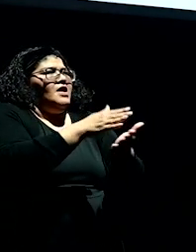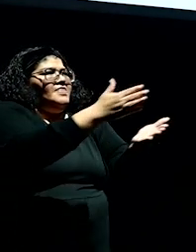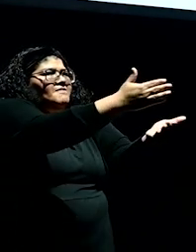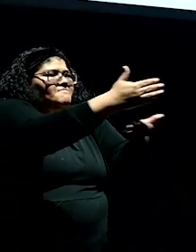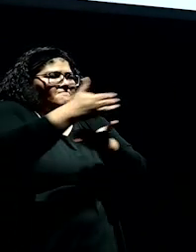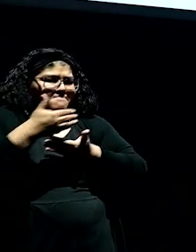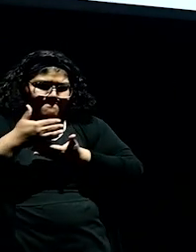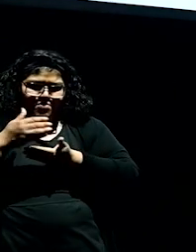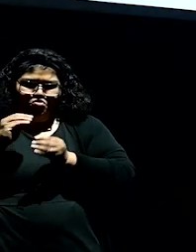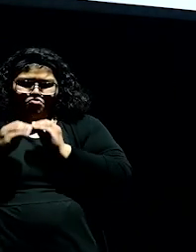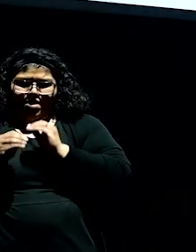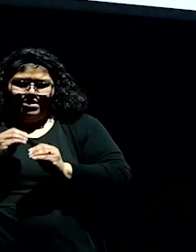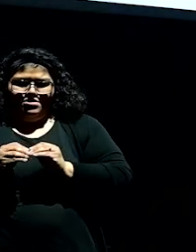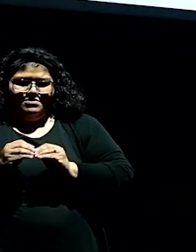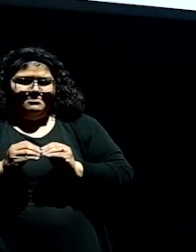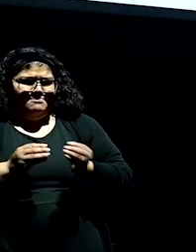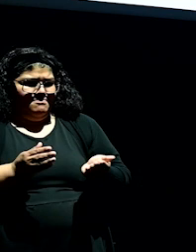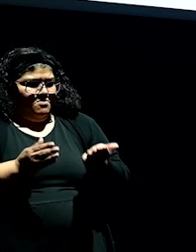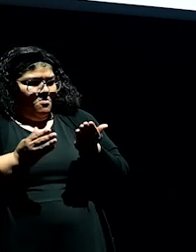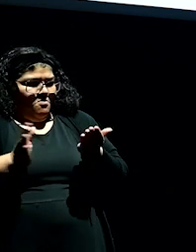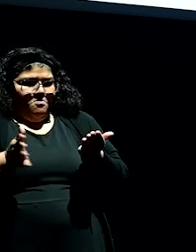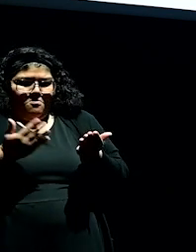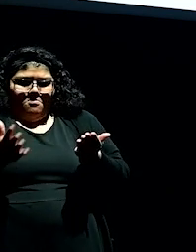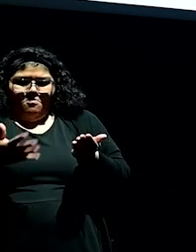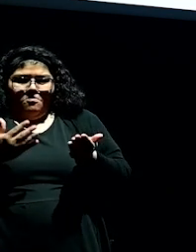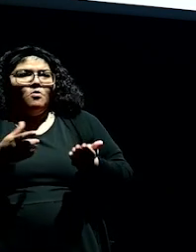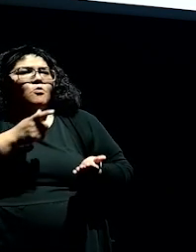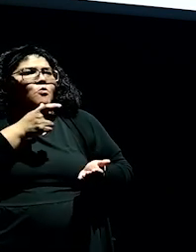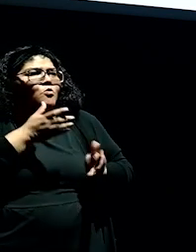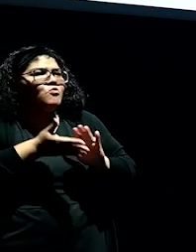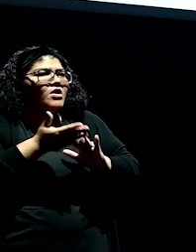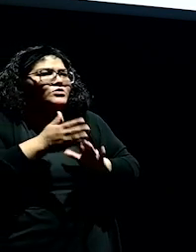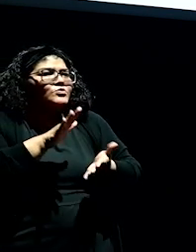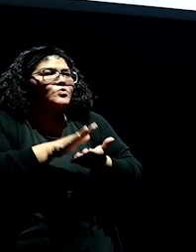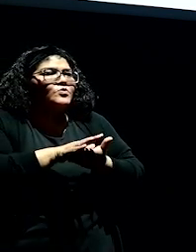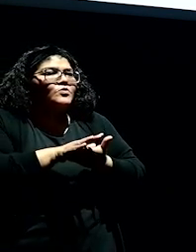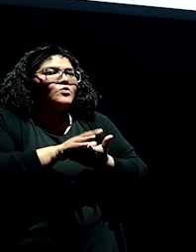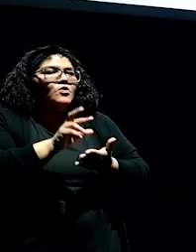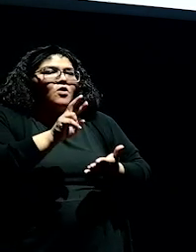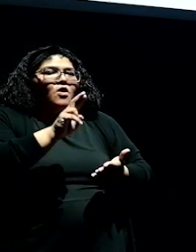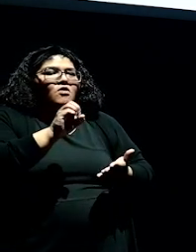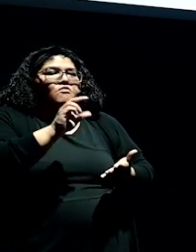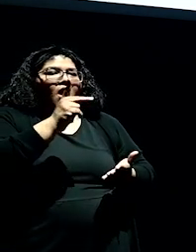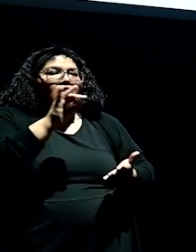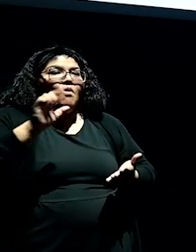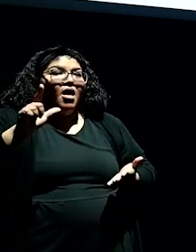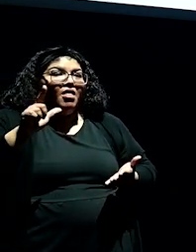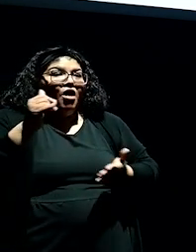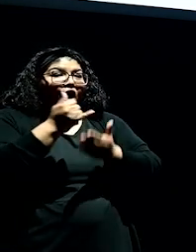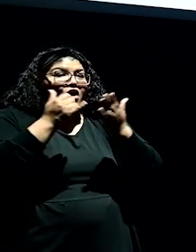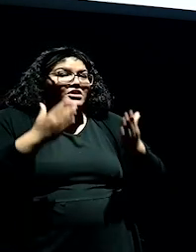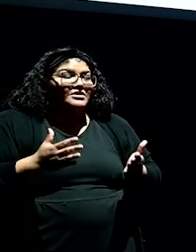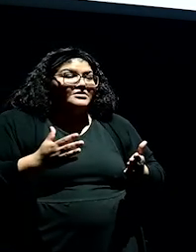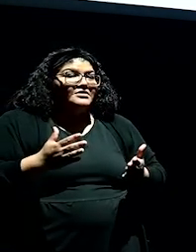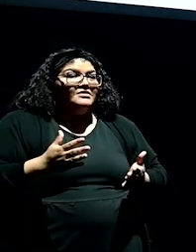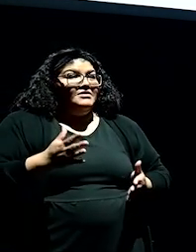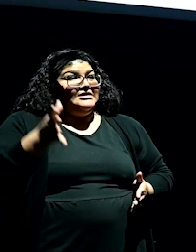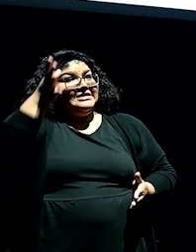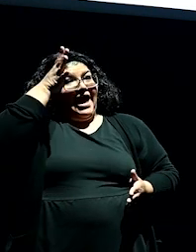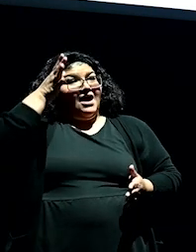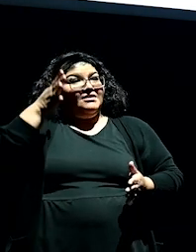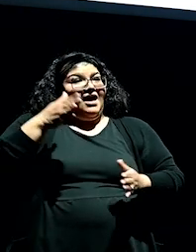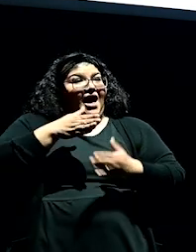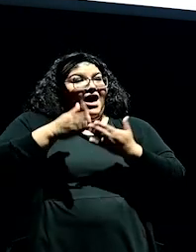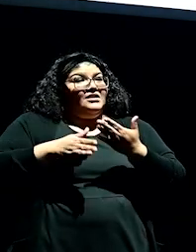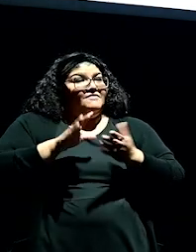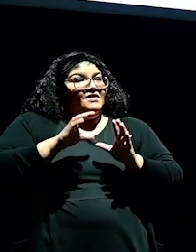corrections. The school was run by Norman Rockwell, and at the end of it, he got to study with Norman Rockwell. So